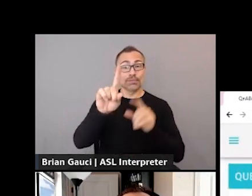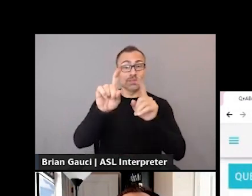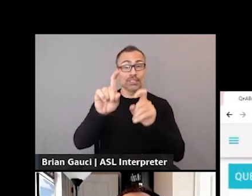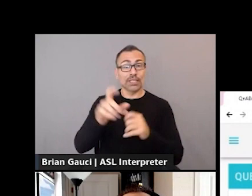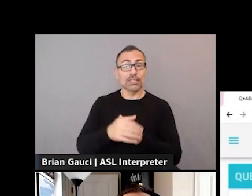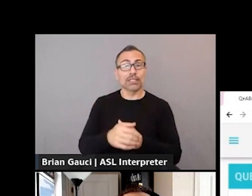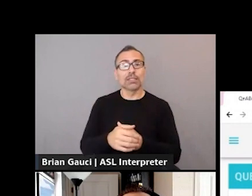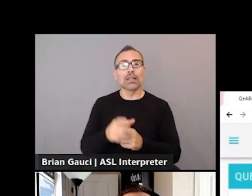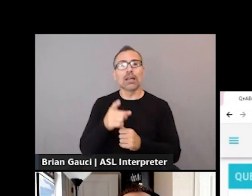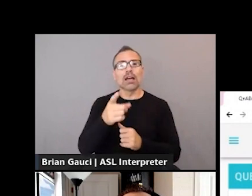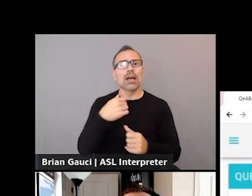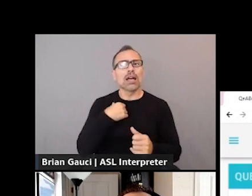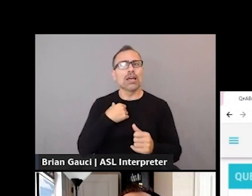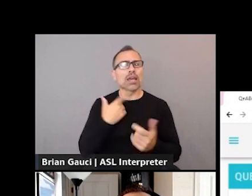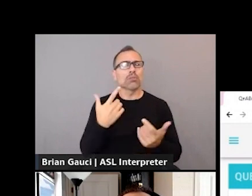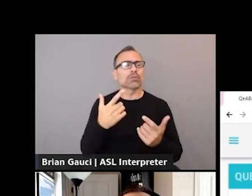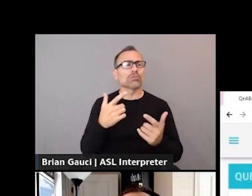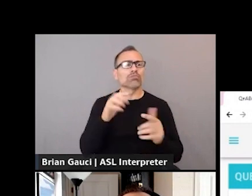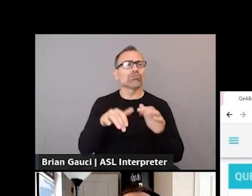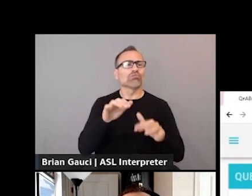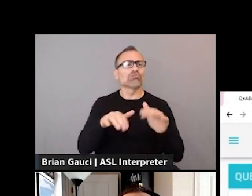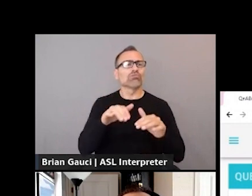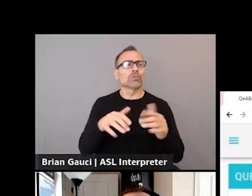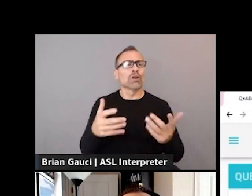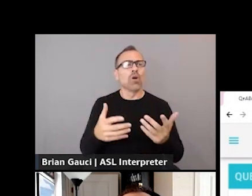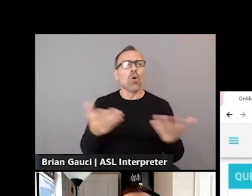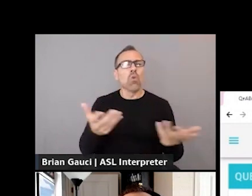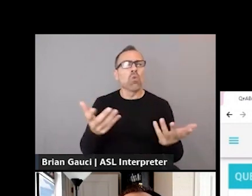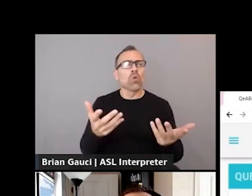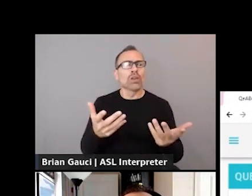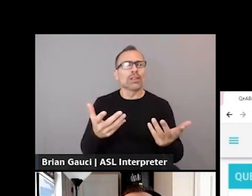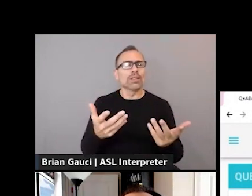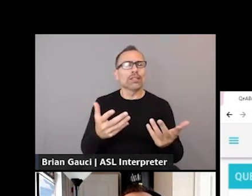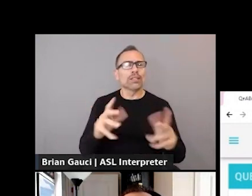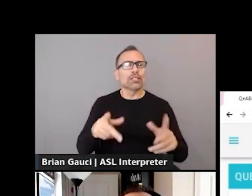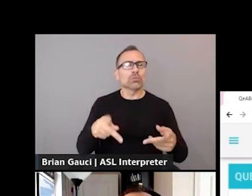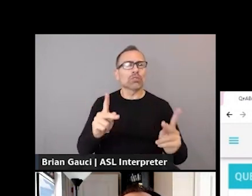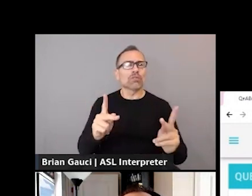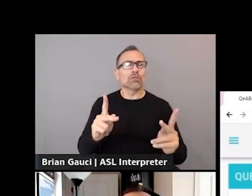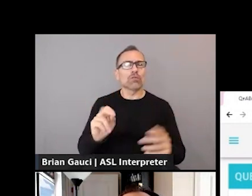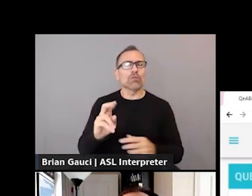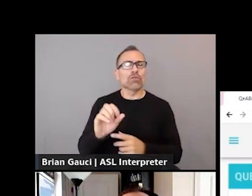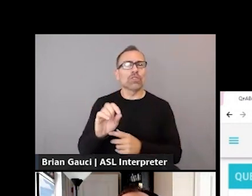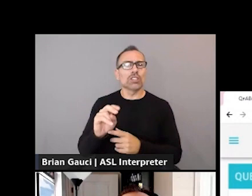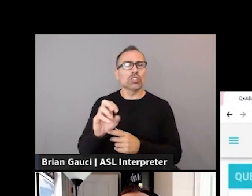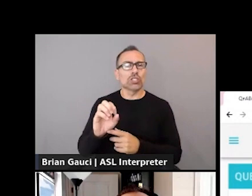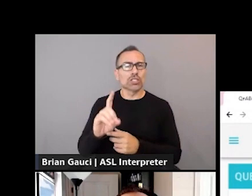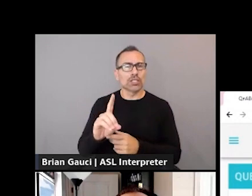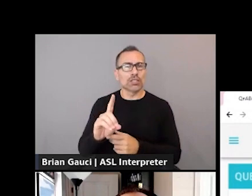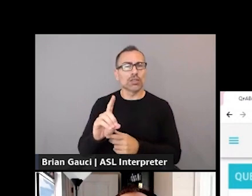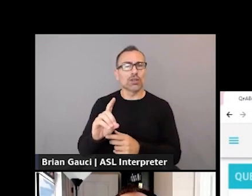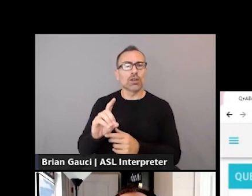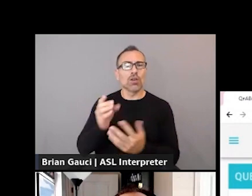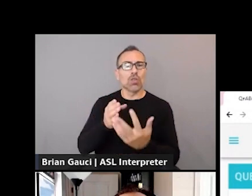here. Let's go with, what is provisioned throughput?